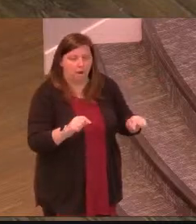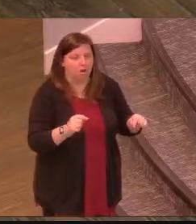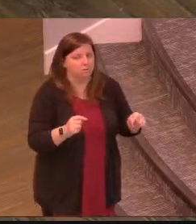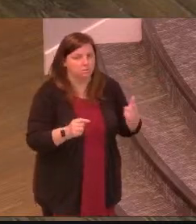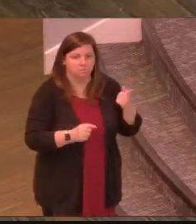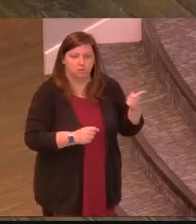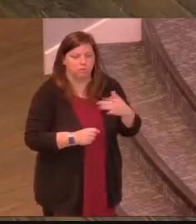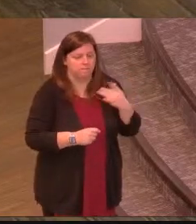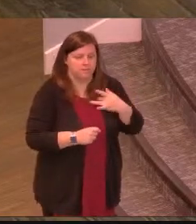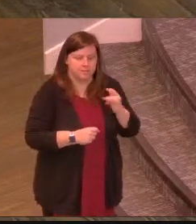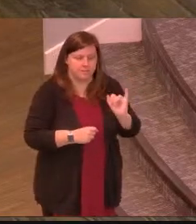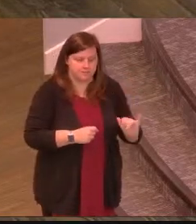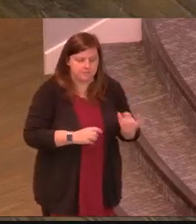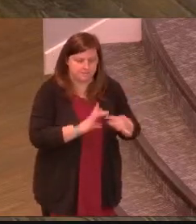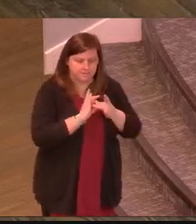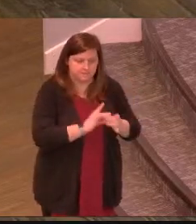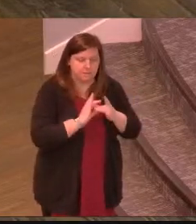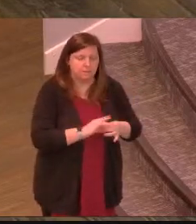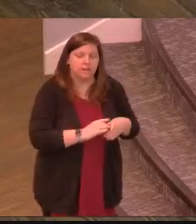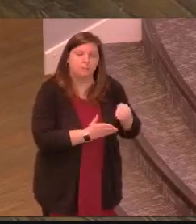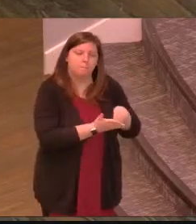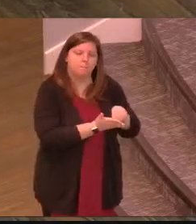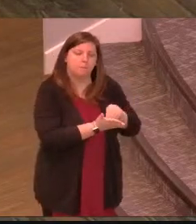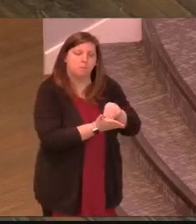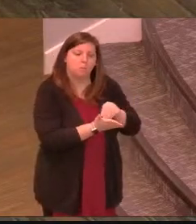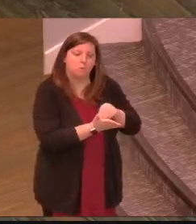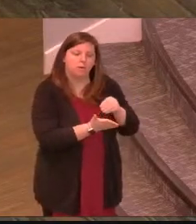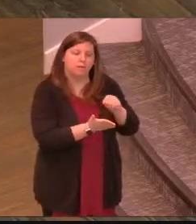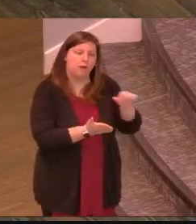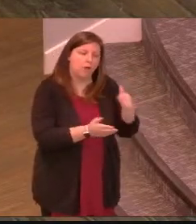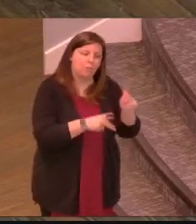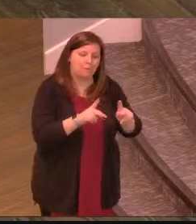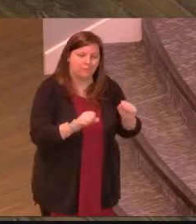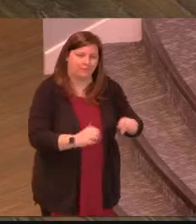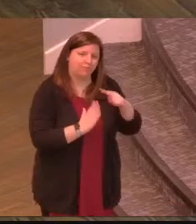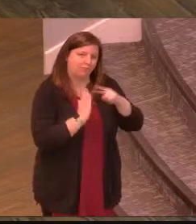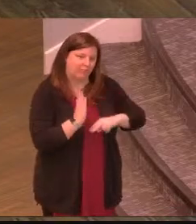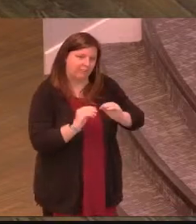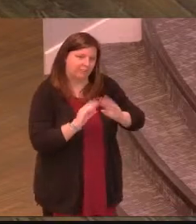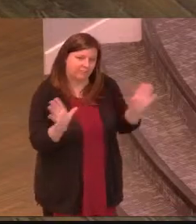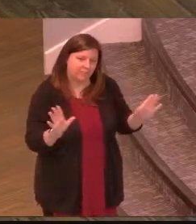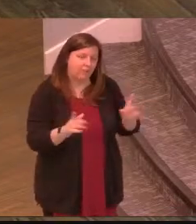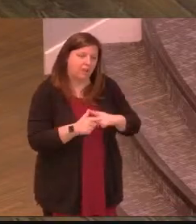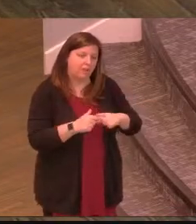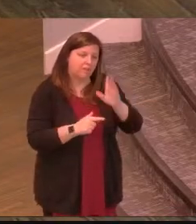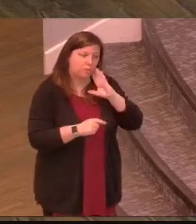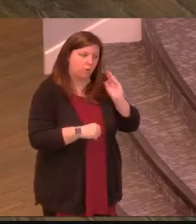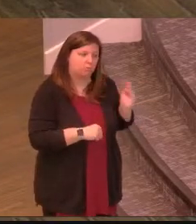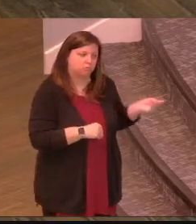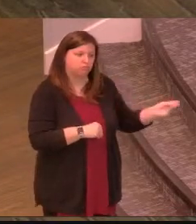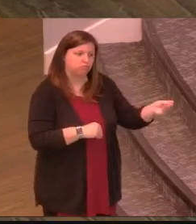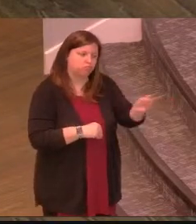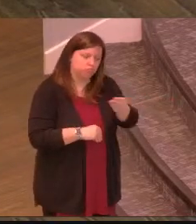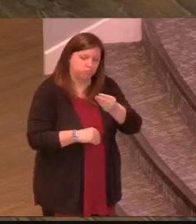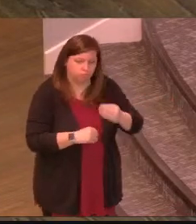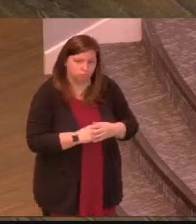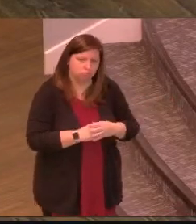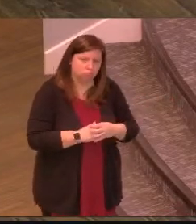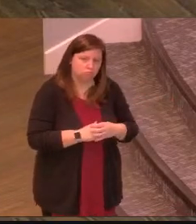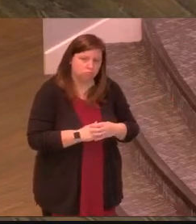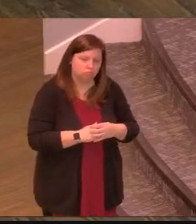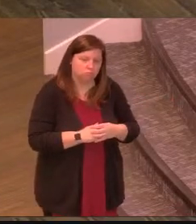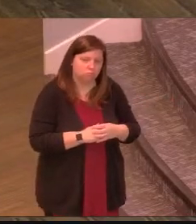down some notes in a way that somebody else could at least read your handwriting, and then we will have a chance to hear from each of